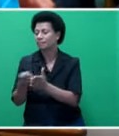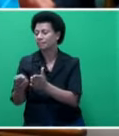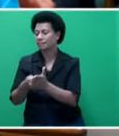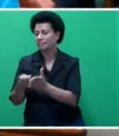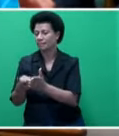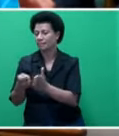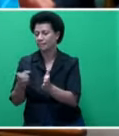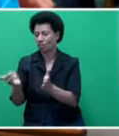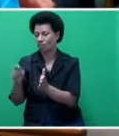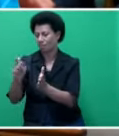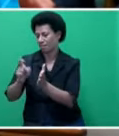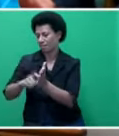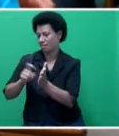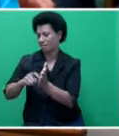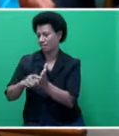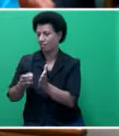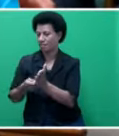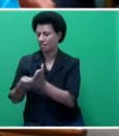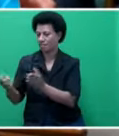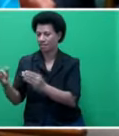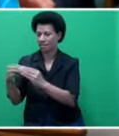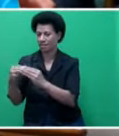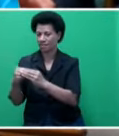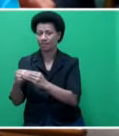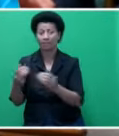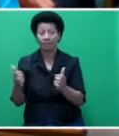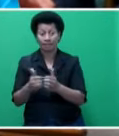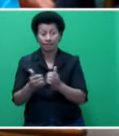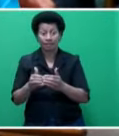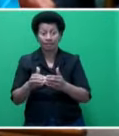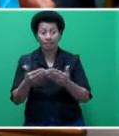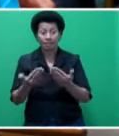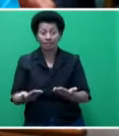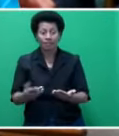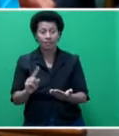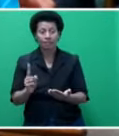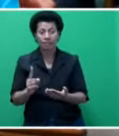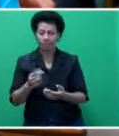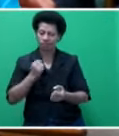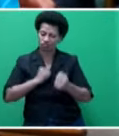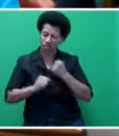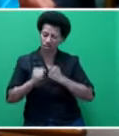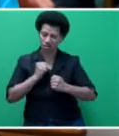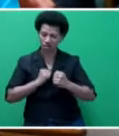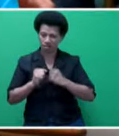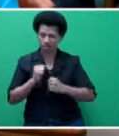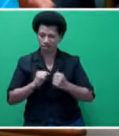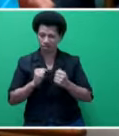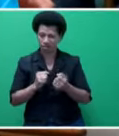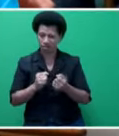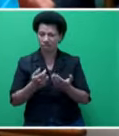the amount for repayment. But many of them are also struggling because the rental market is also